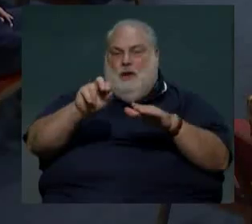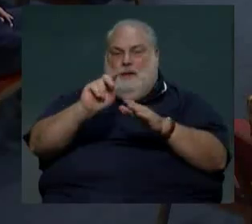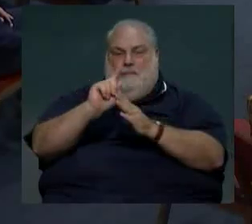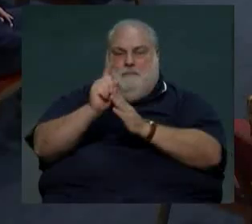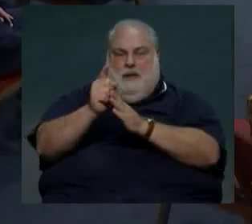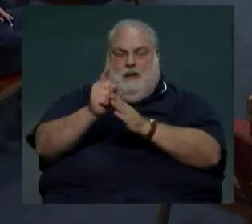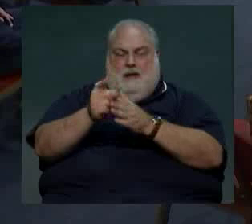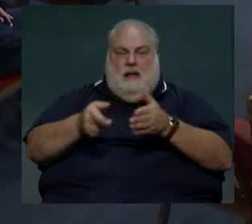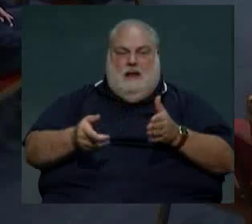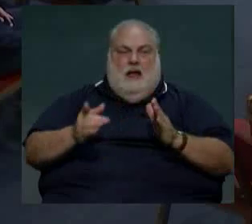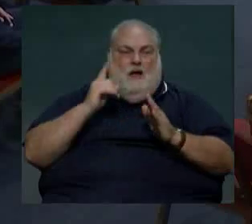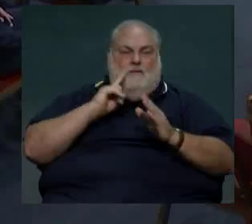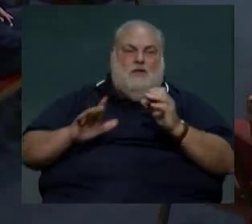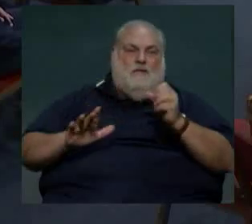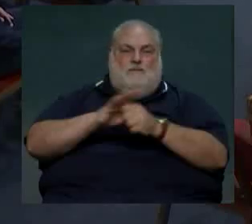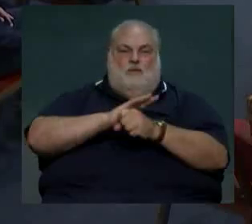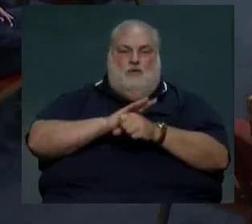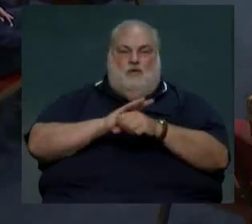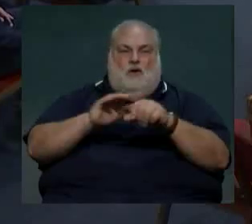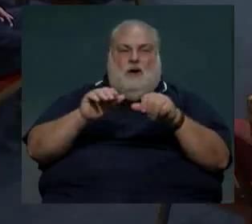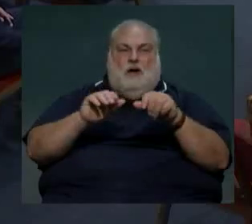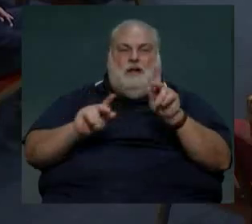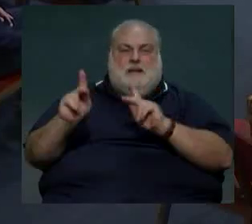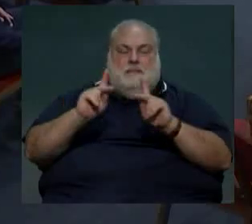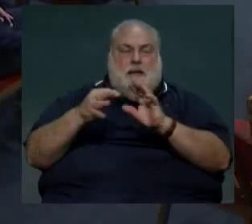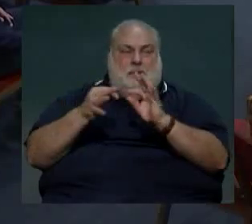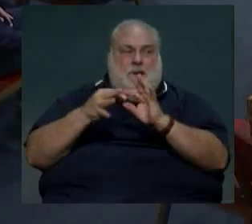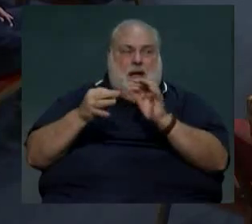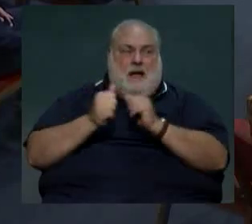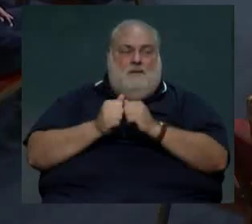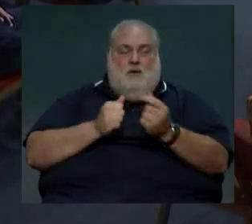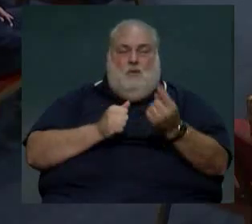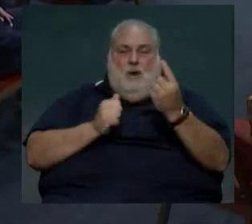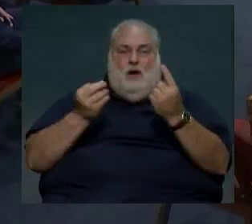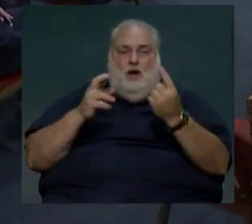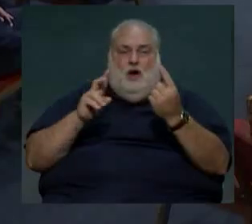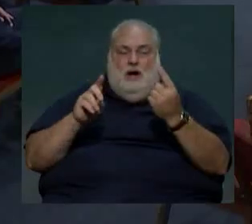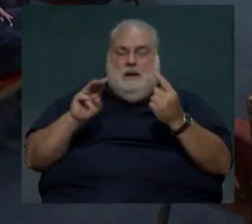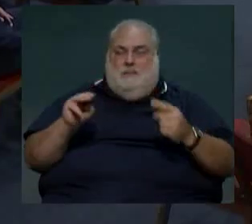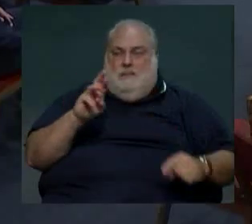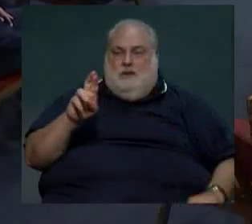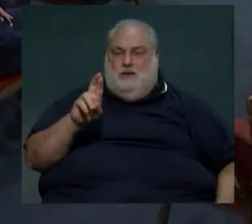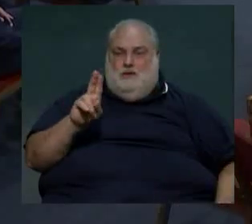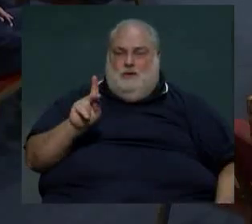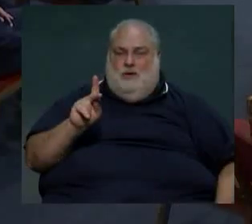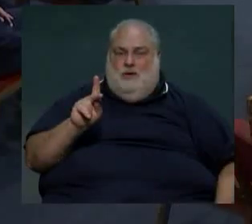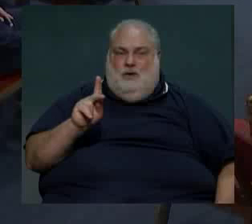citizen communication portion of the meeting. I have one card from a Mr.